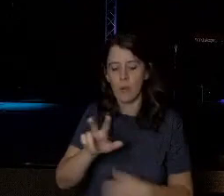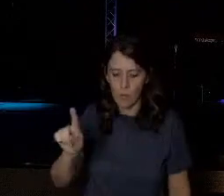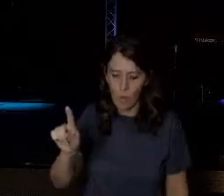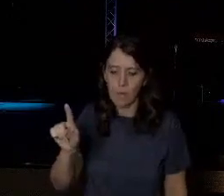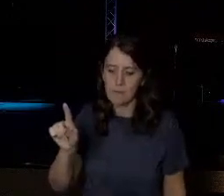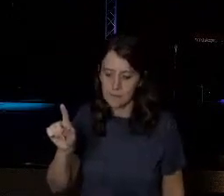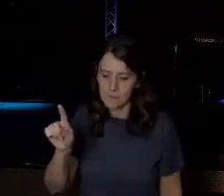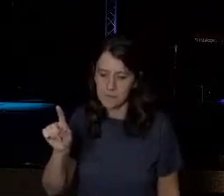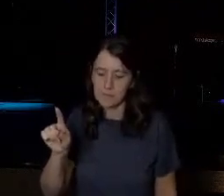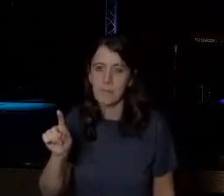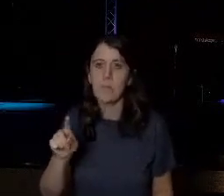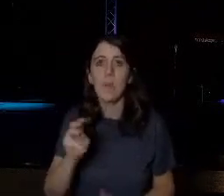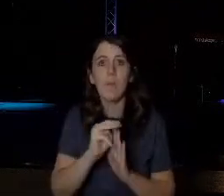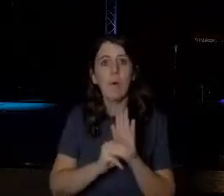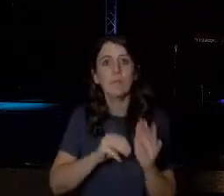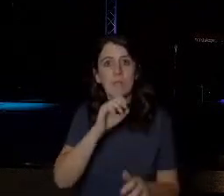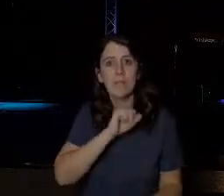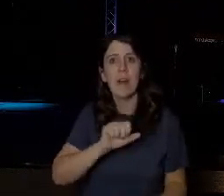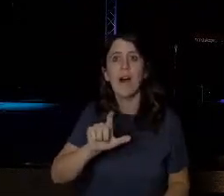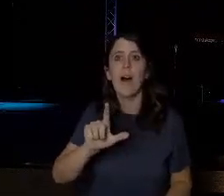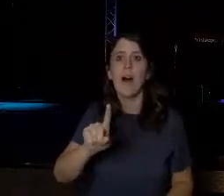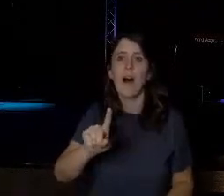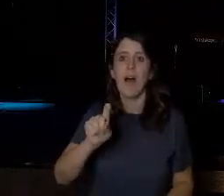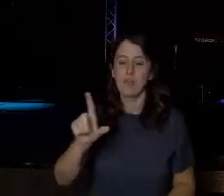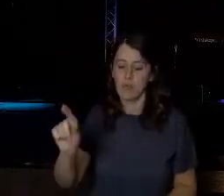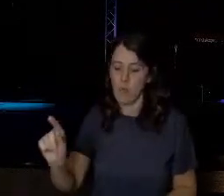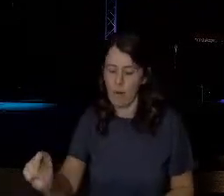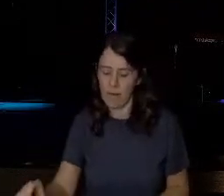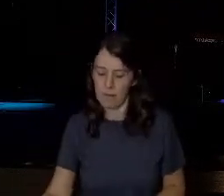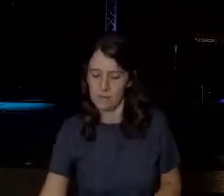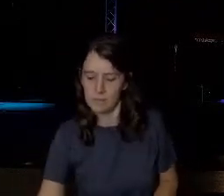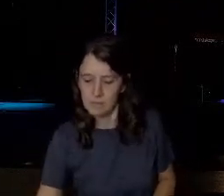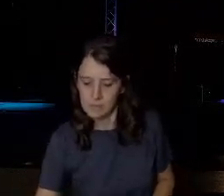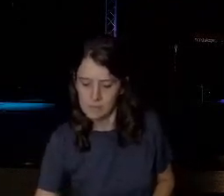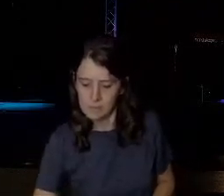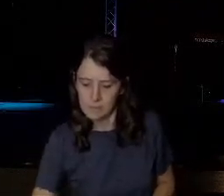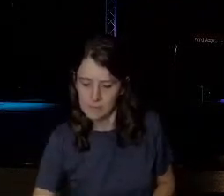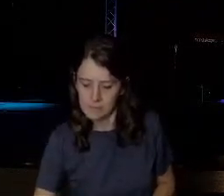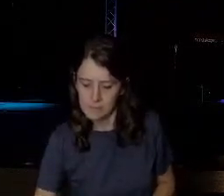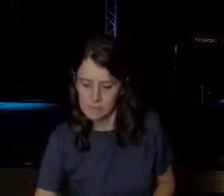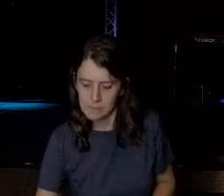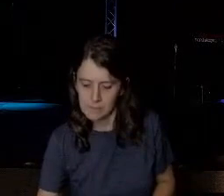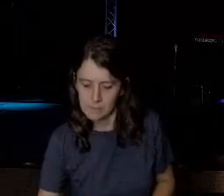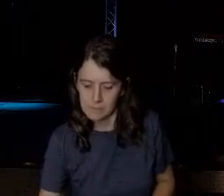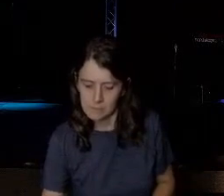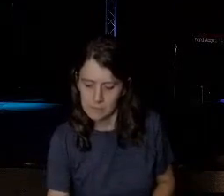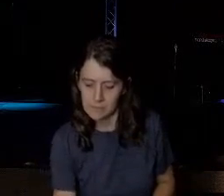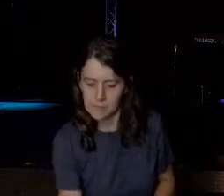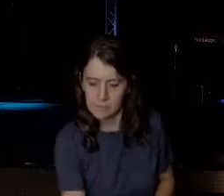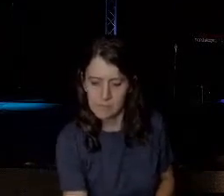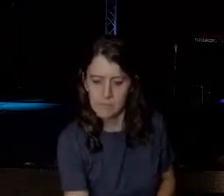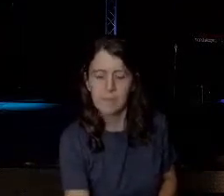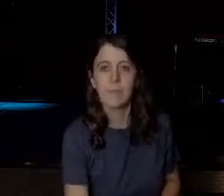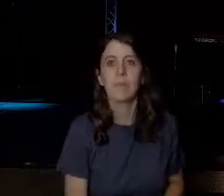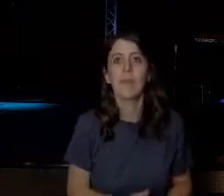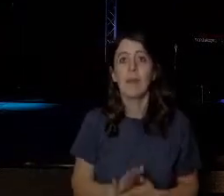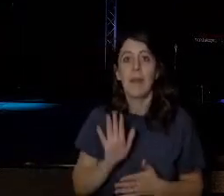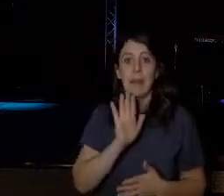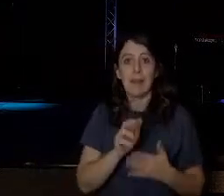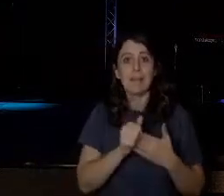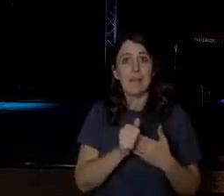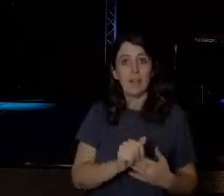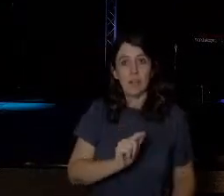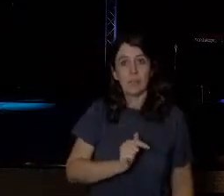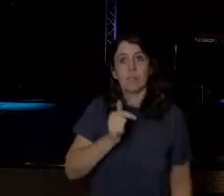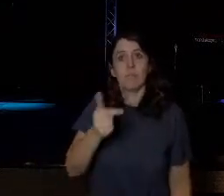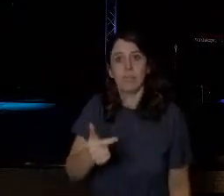is 120 years old at this point. He turns over the reins of the leadership of Israel to Joshua. He would be the one